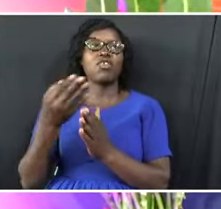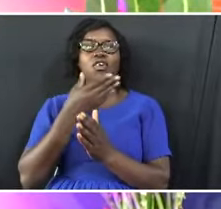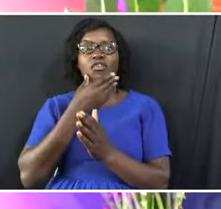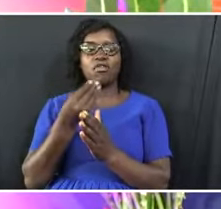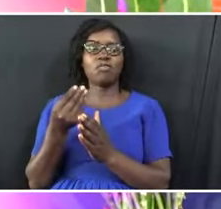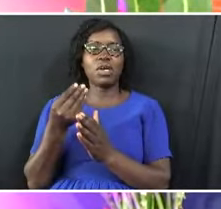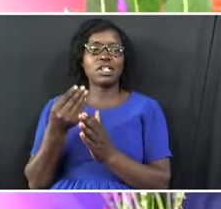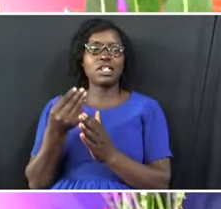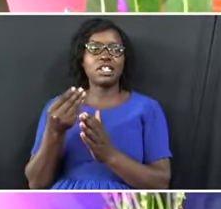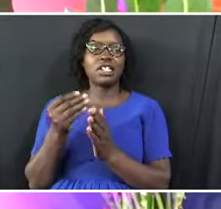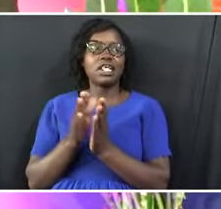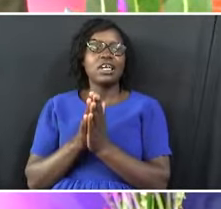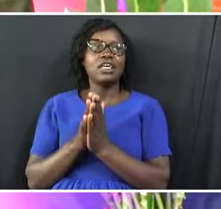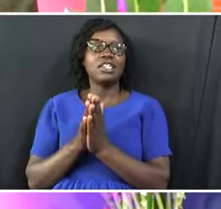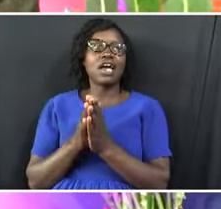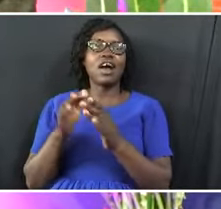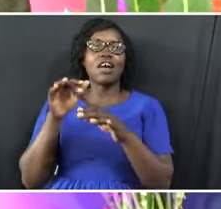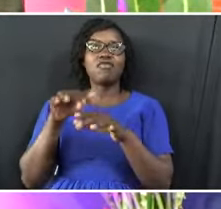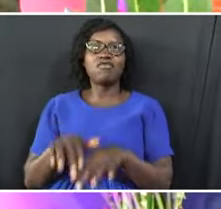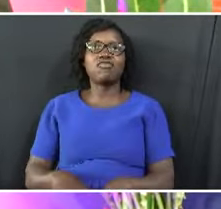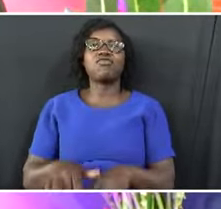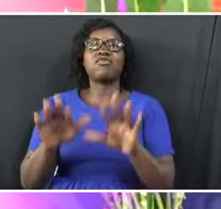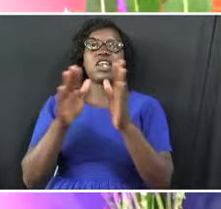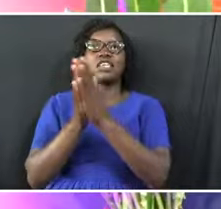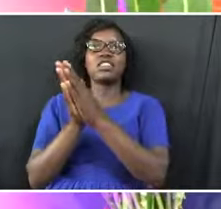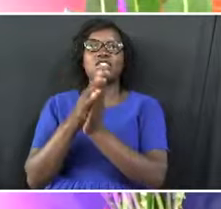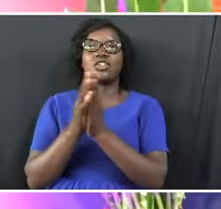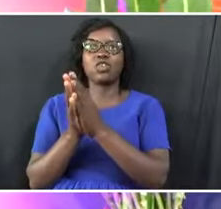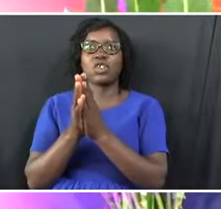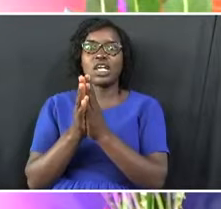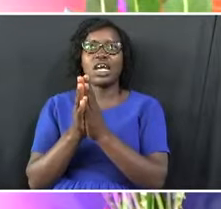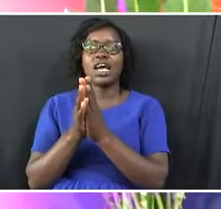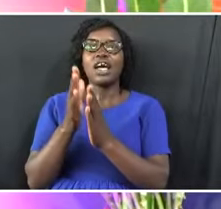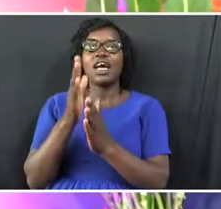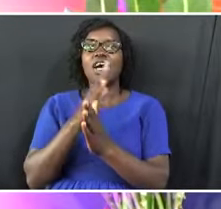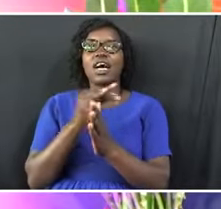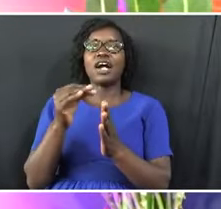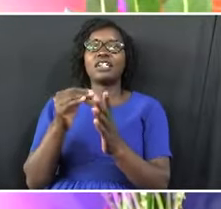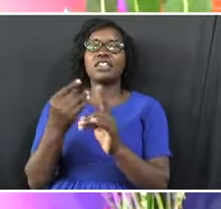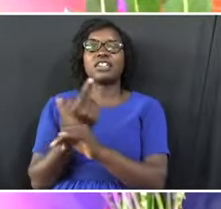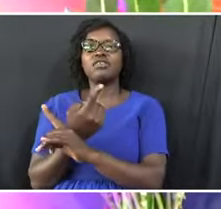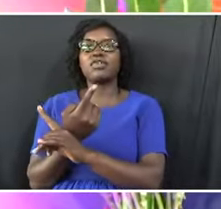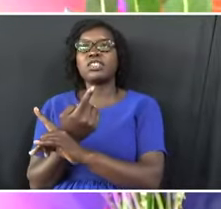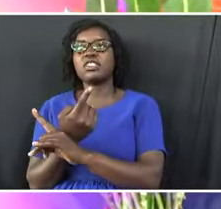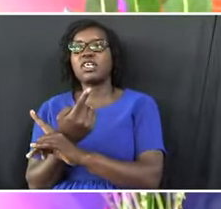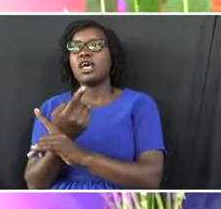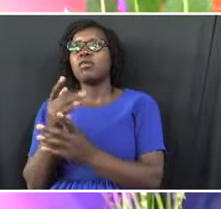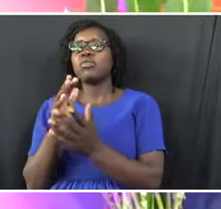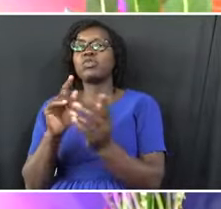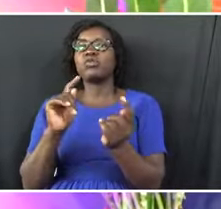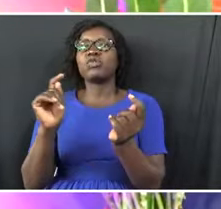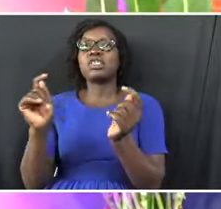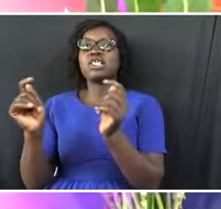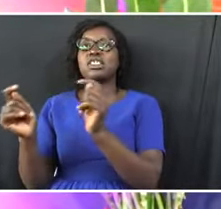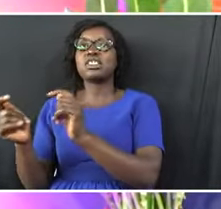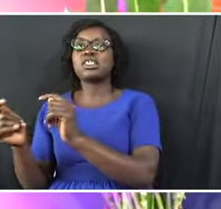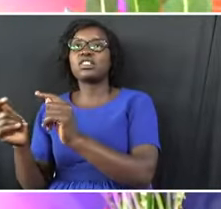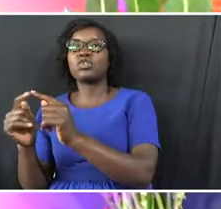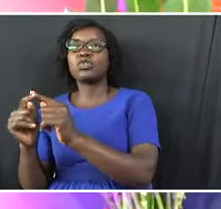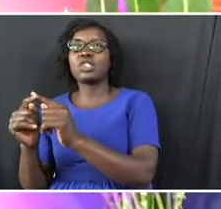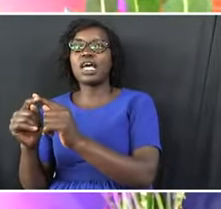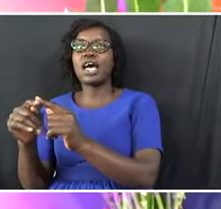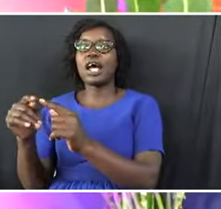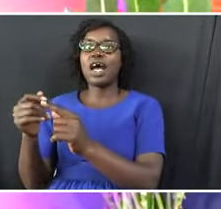the flood story, and the dispensation between you transit to the